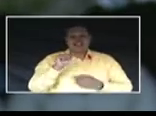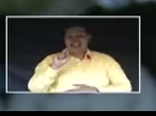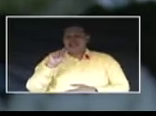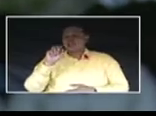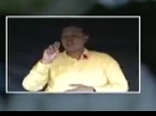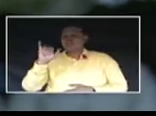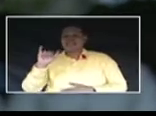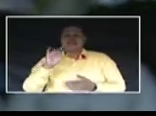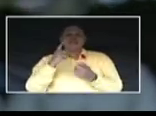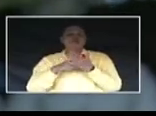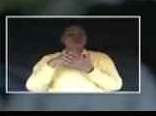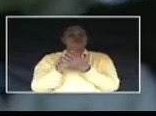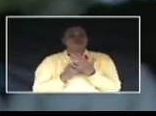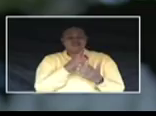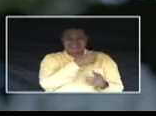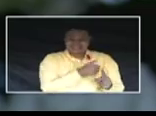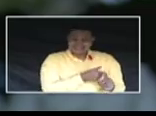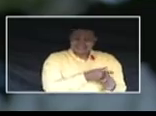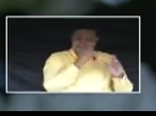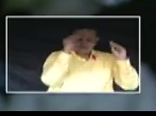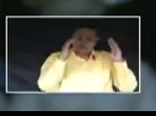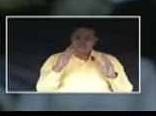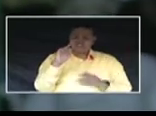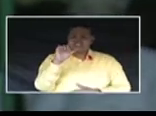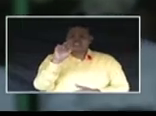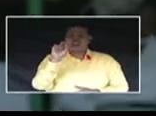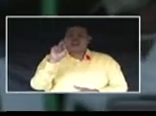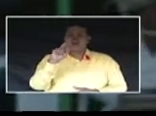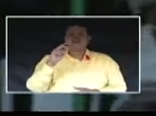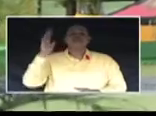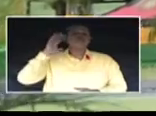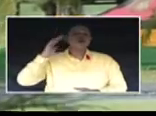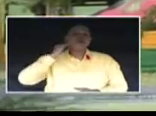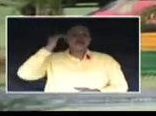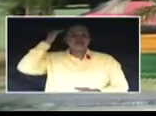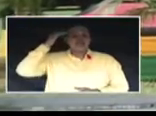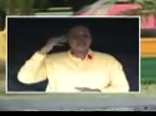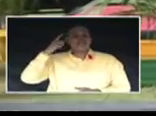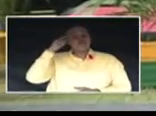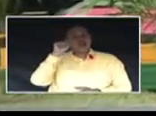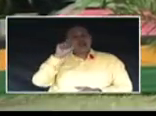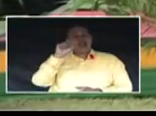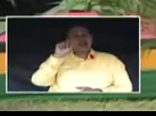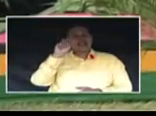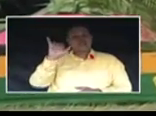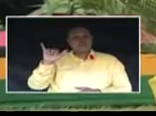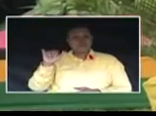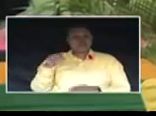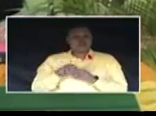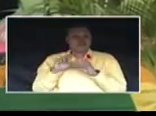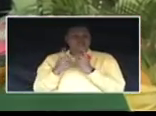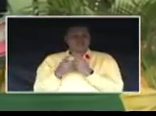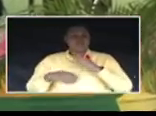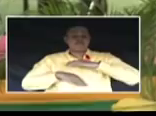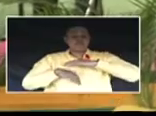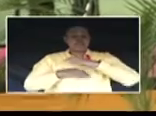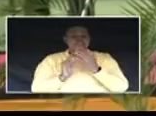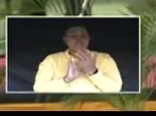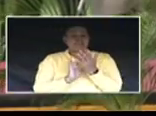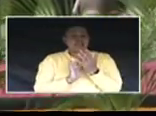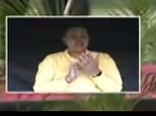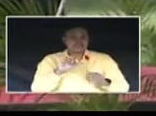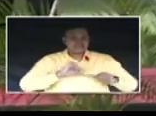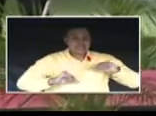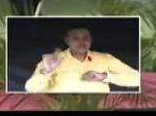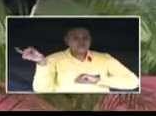arts. Professor Gardner is former head of section for anatomy in the Department of Basic Medical Sciences